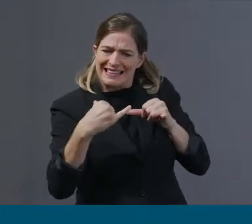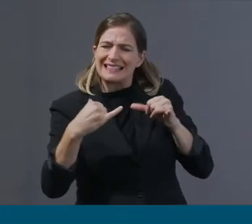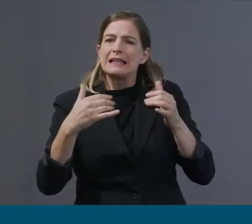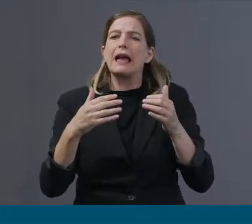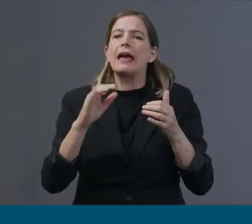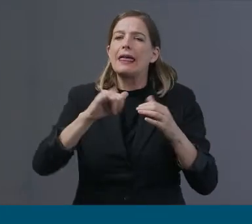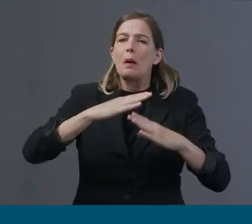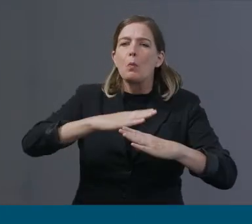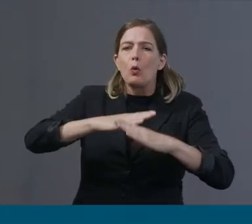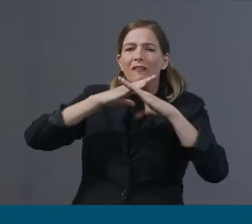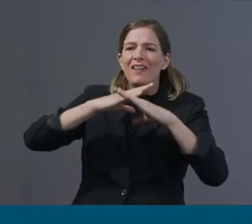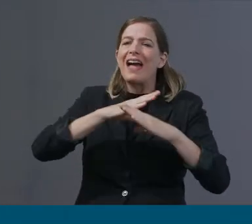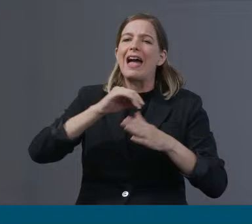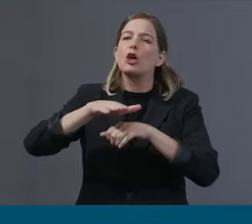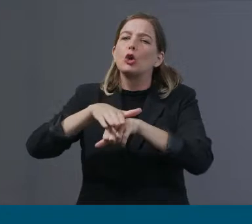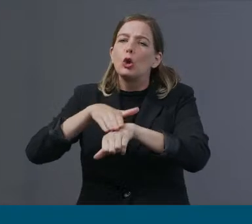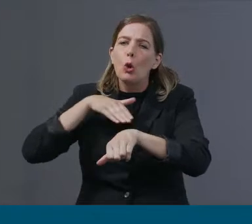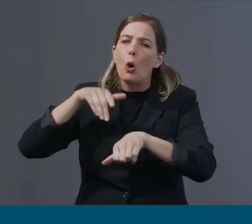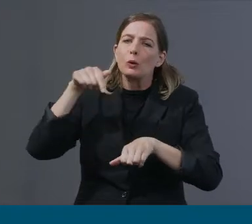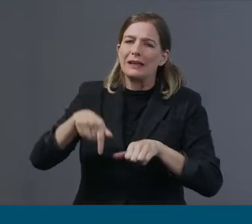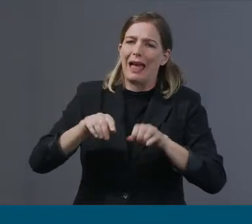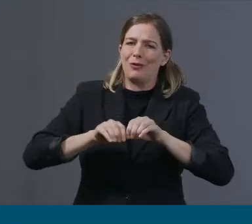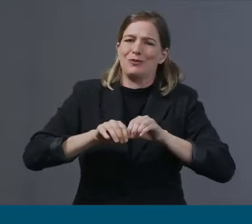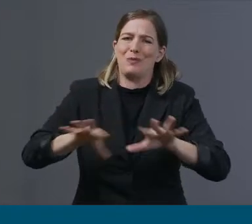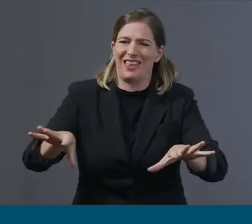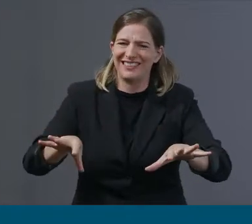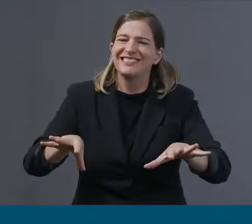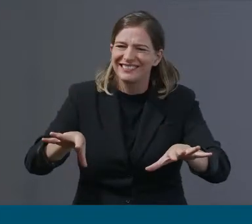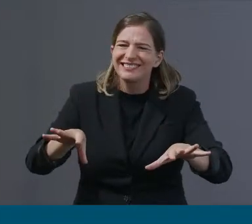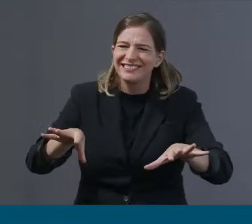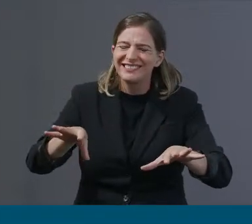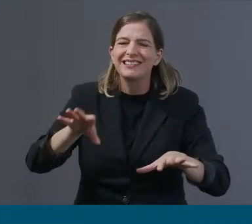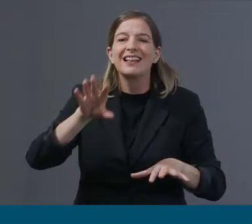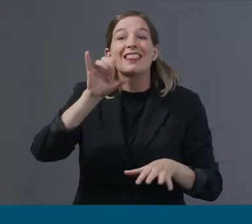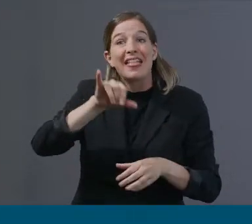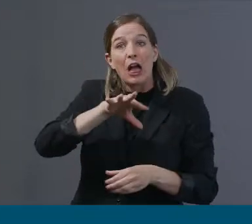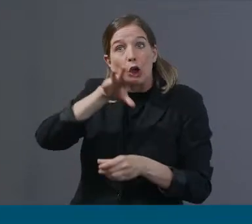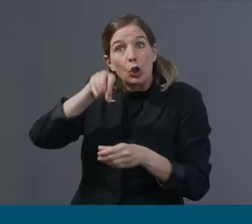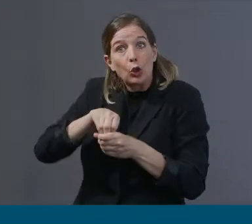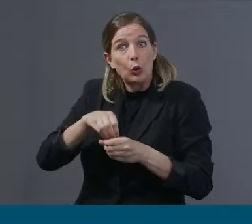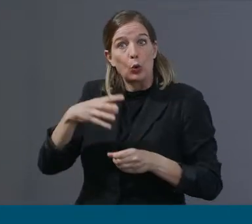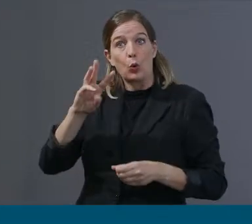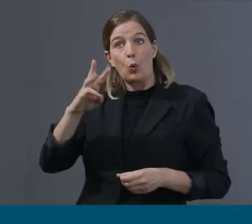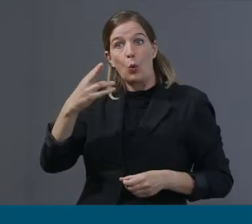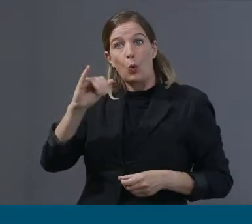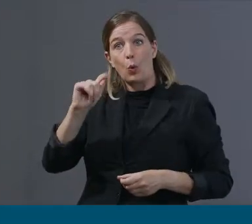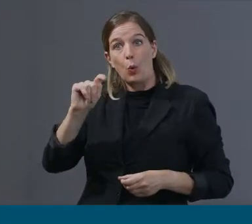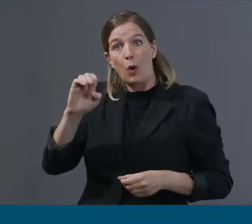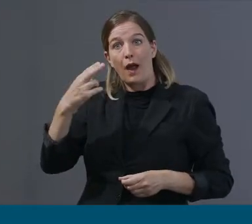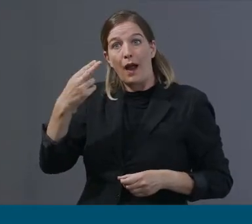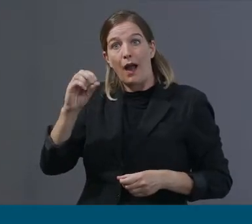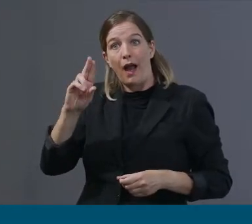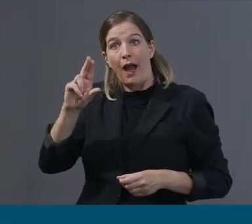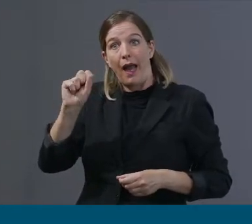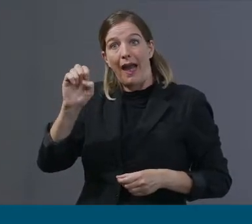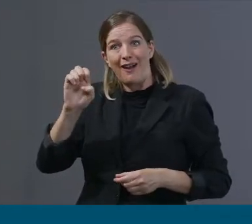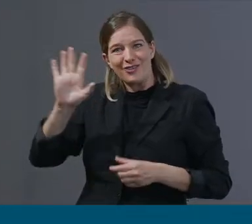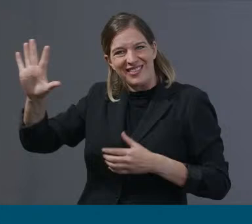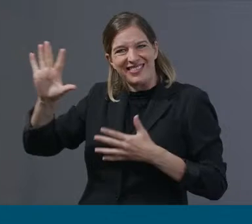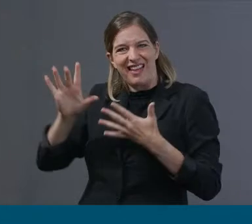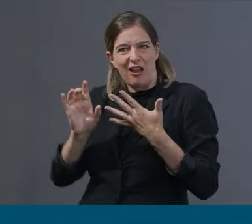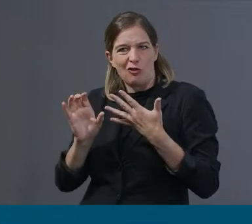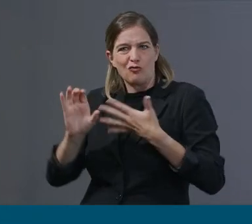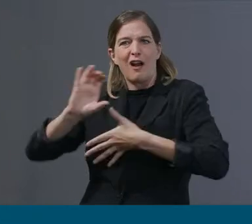of coronavirus in our communities. This is included in the White House gating criteria guidelines as one of the core state